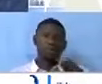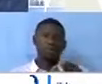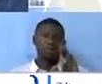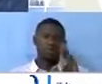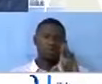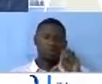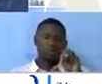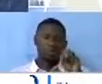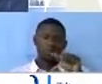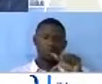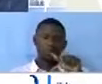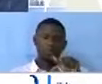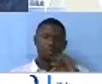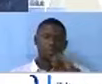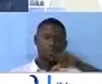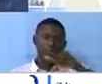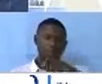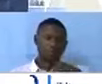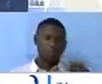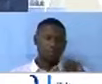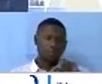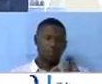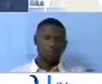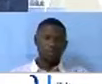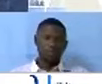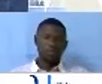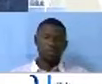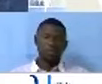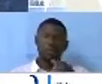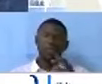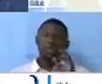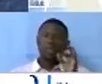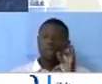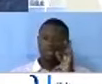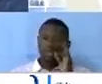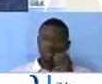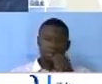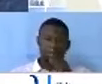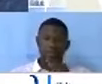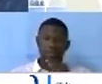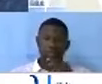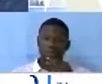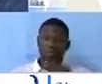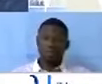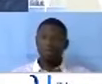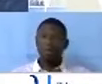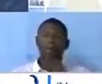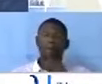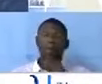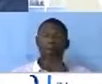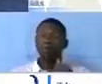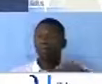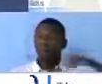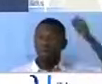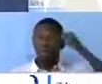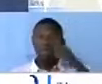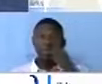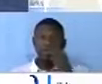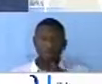And Moussa Diame responded. Moussa Diame tontu. Keba Mako. Mune, Kilifa Gine. I'll told